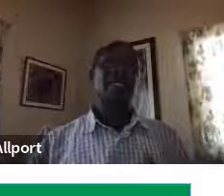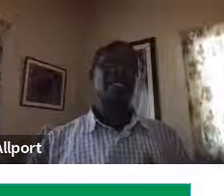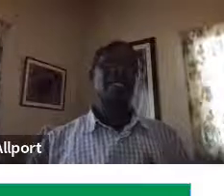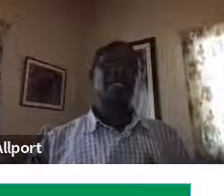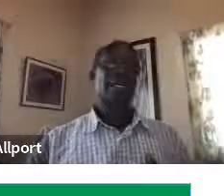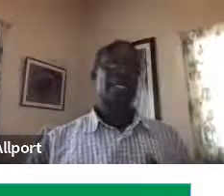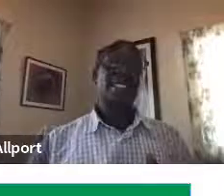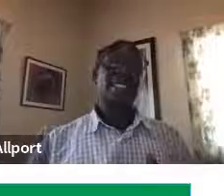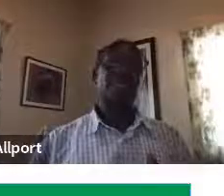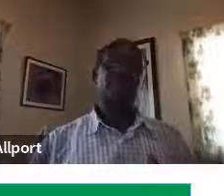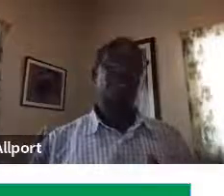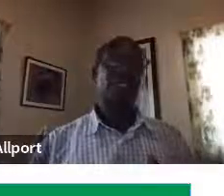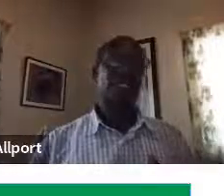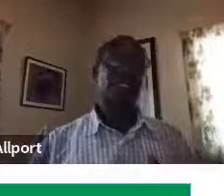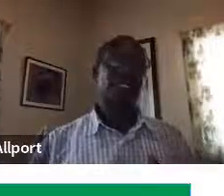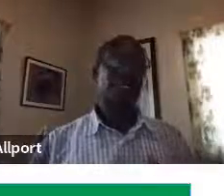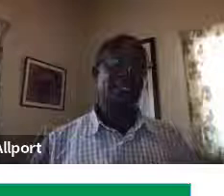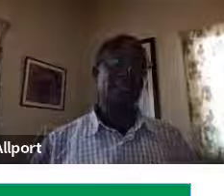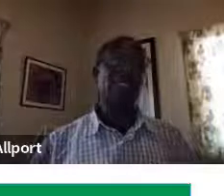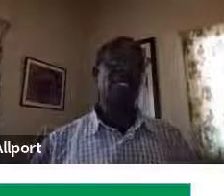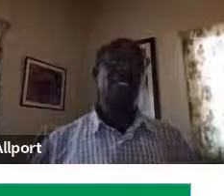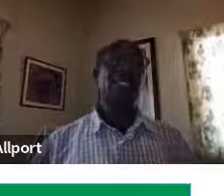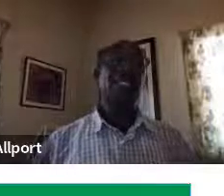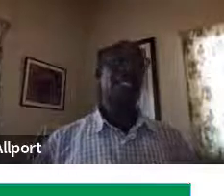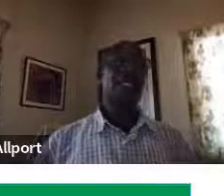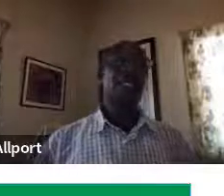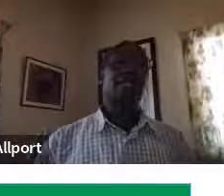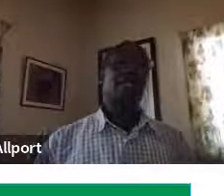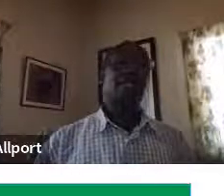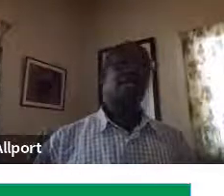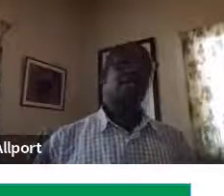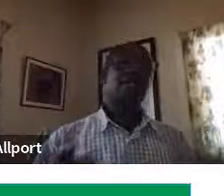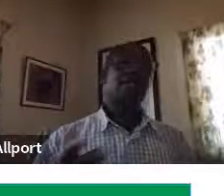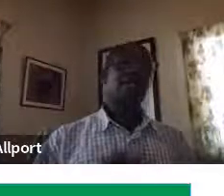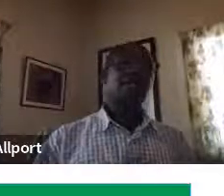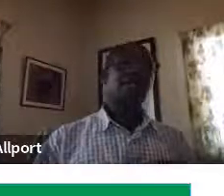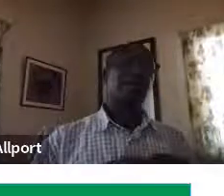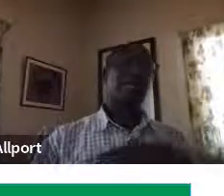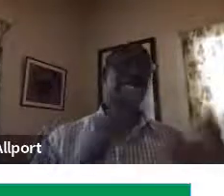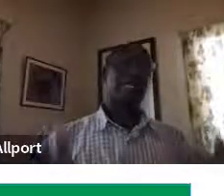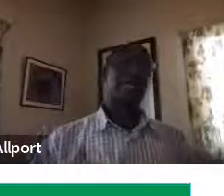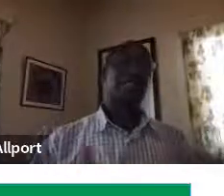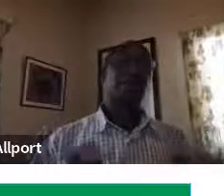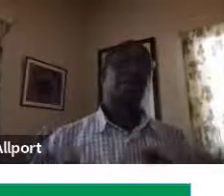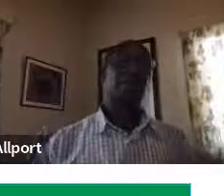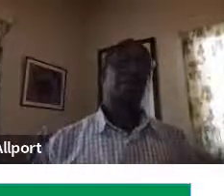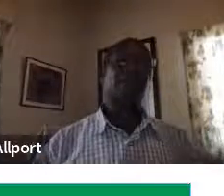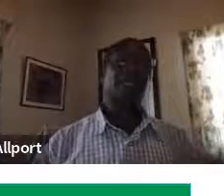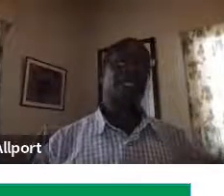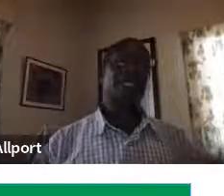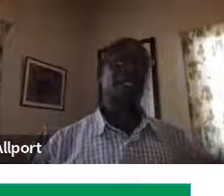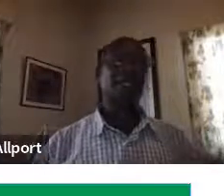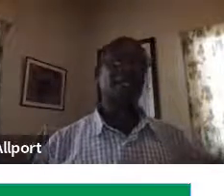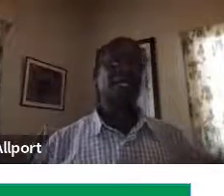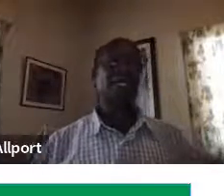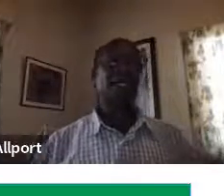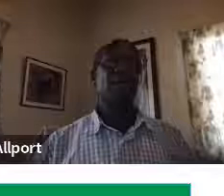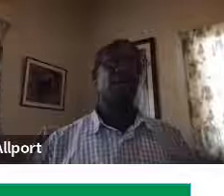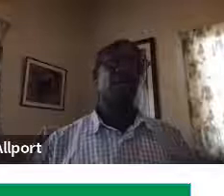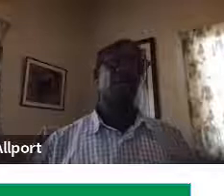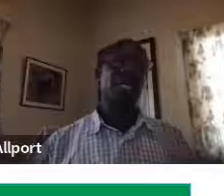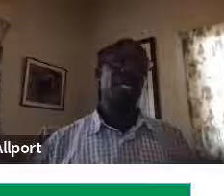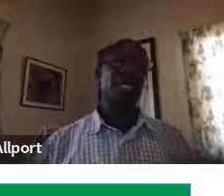county. Kenya has 47 counties and aggregate according to those 47